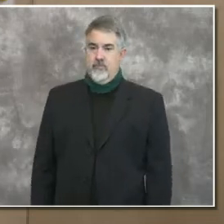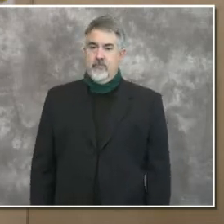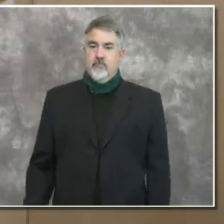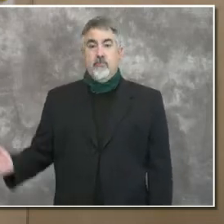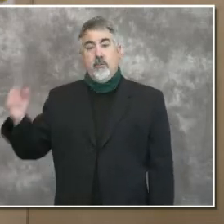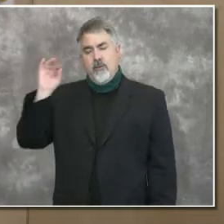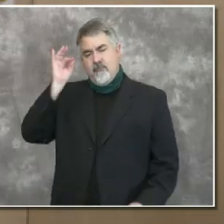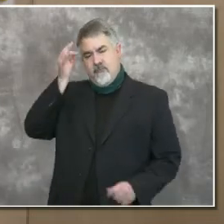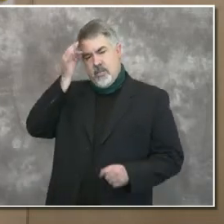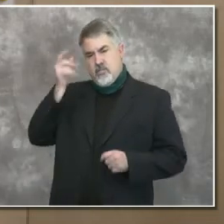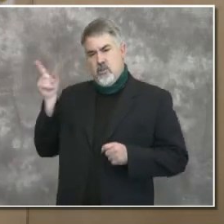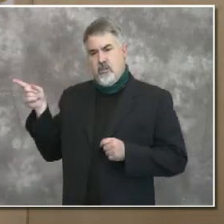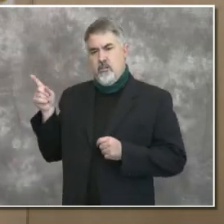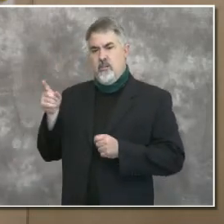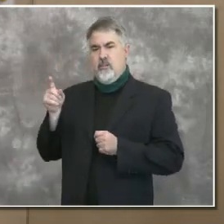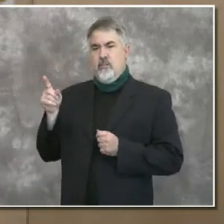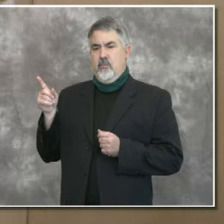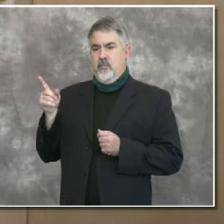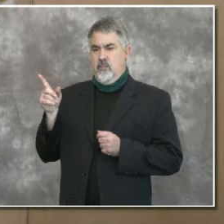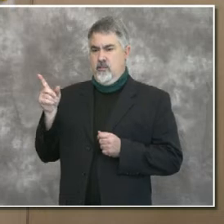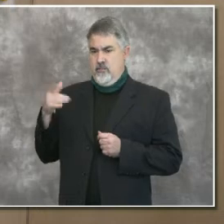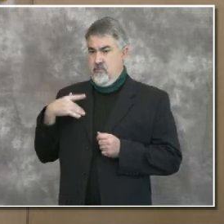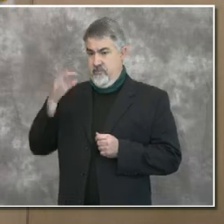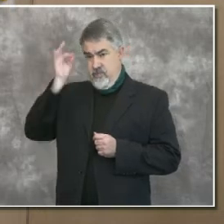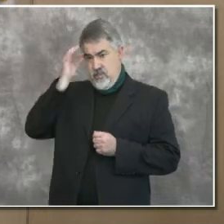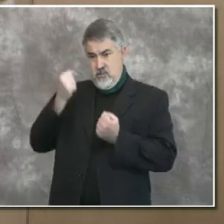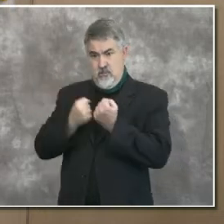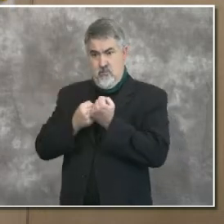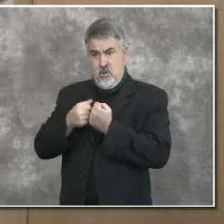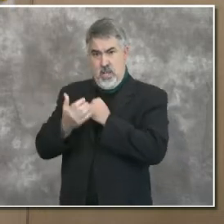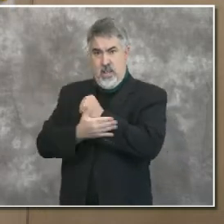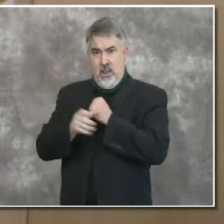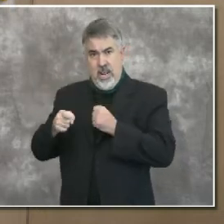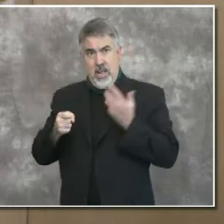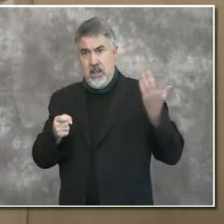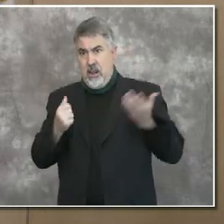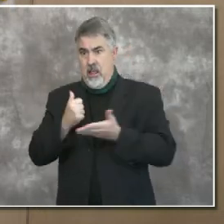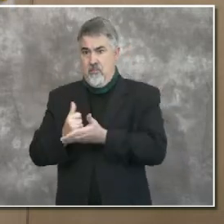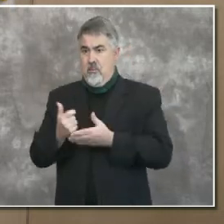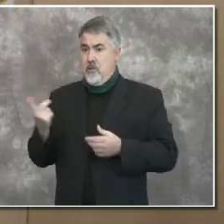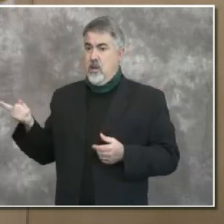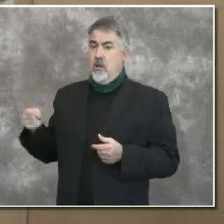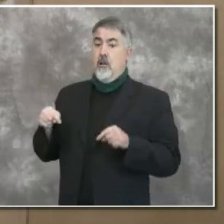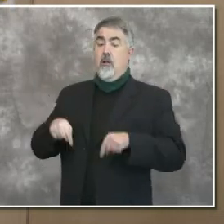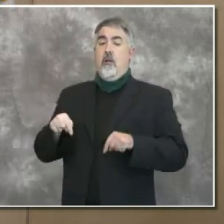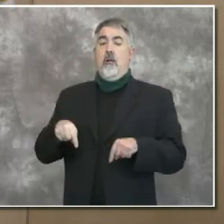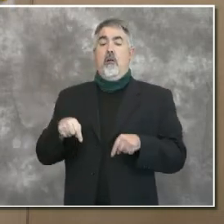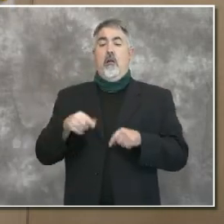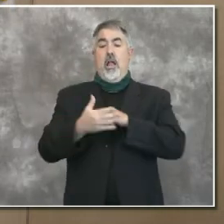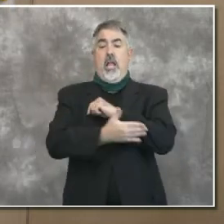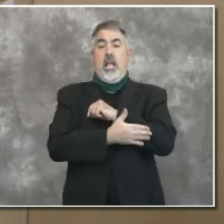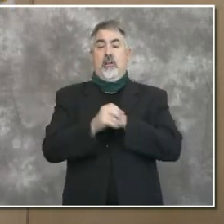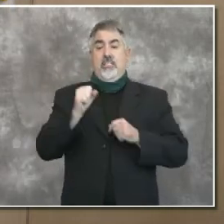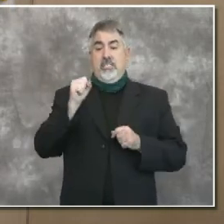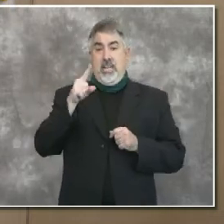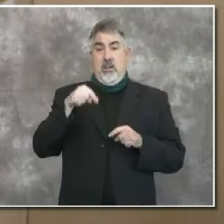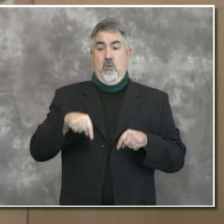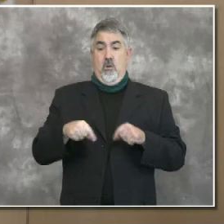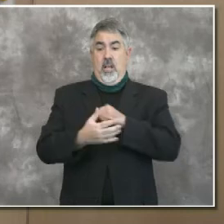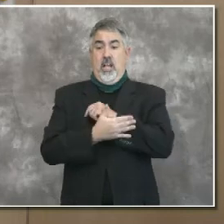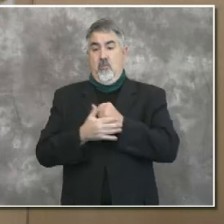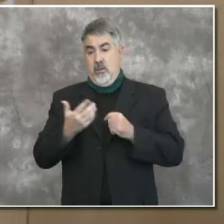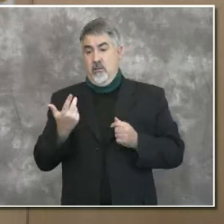of county staff that are non-essential, and we are transferring them from being non-essential to